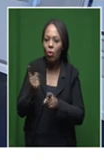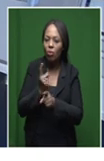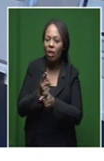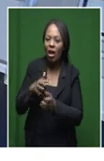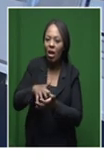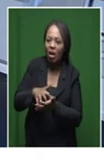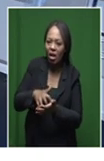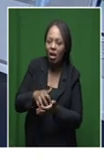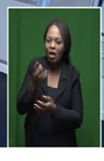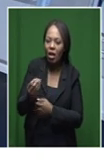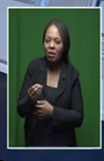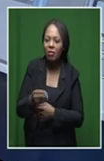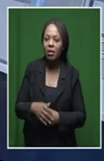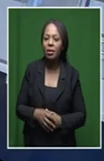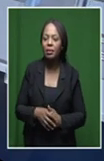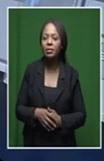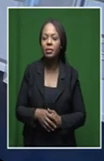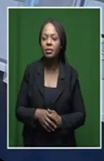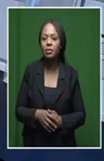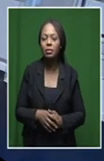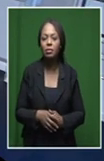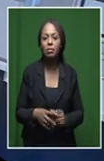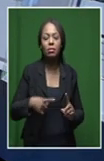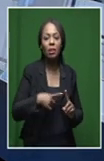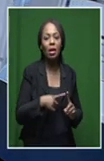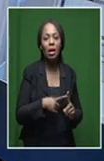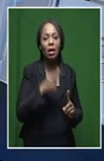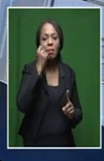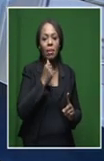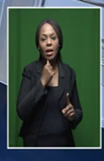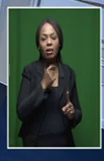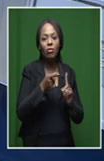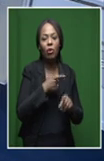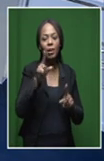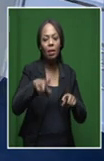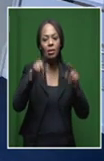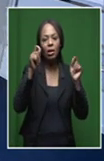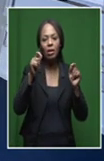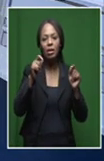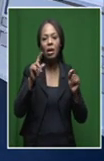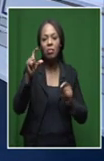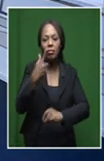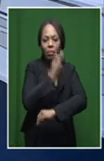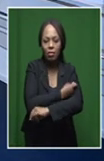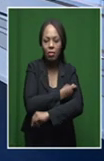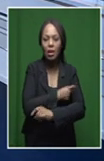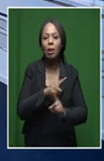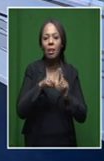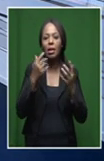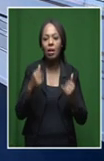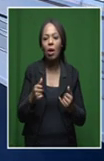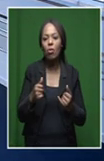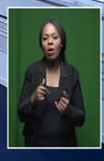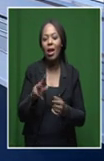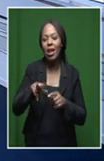Greenstein? Hey? A gentleman from Cape Town had his vaccination and now his right leg is not working the way that it used to work. How do we